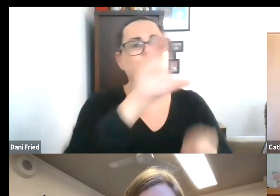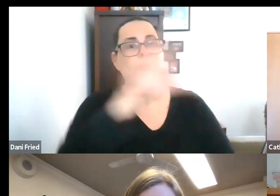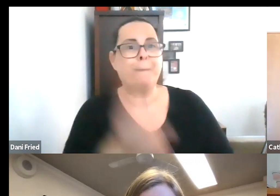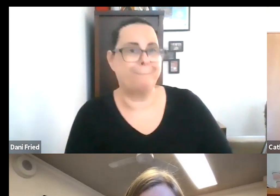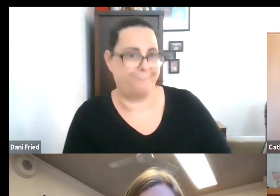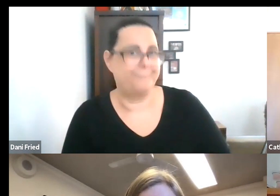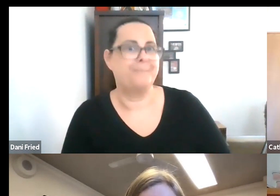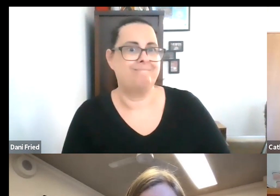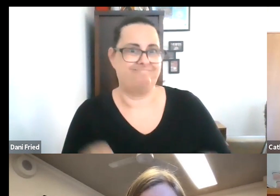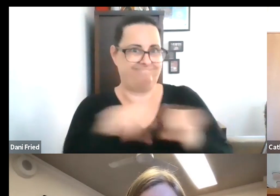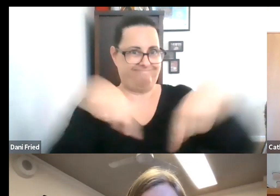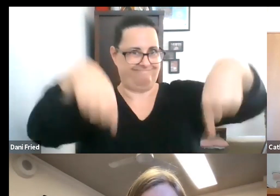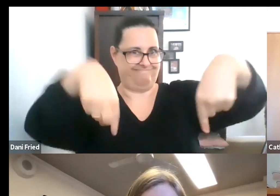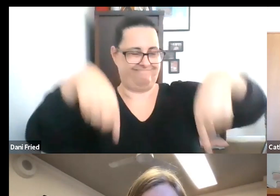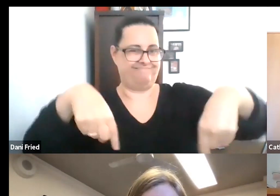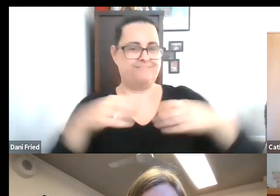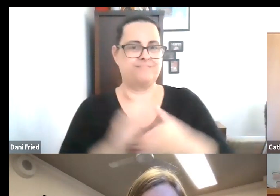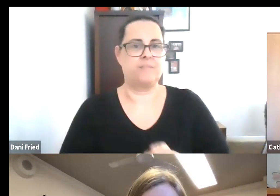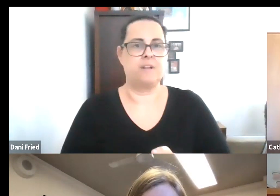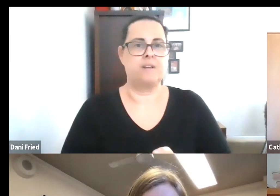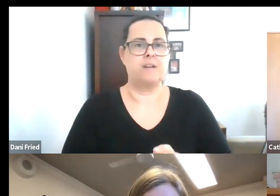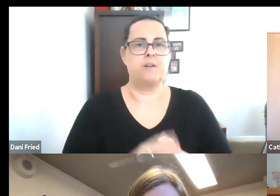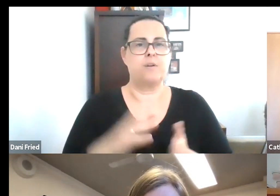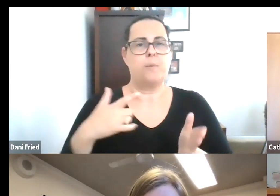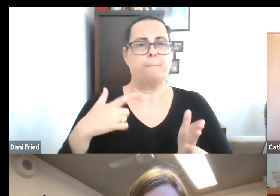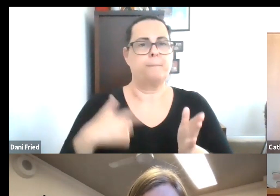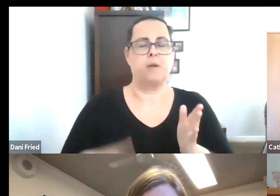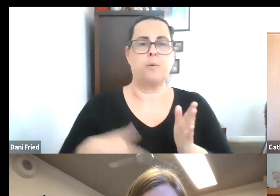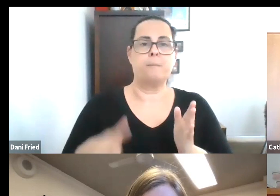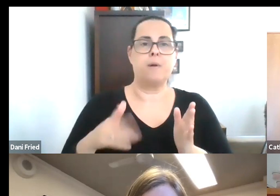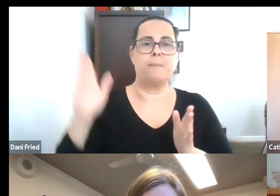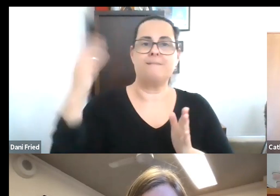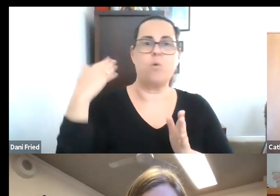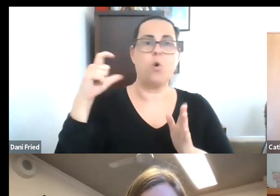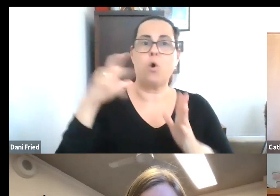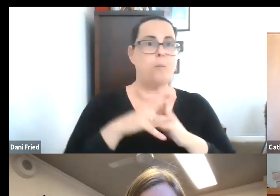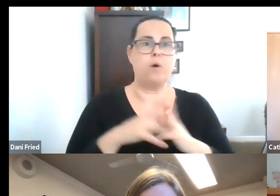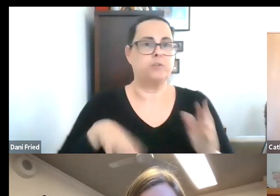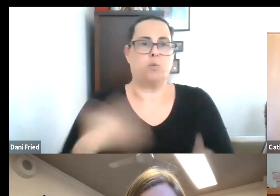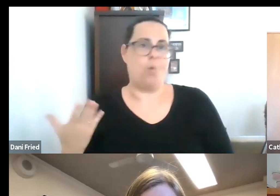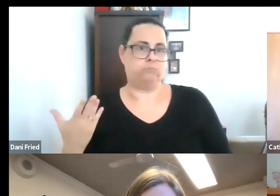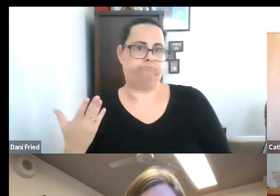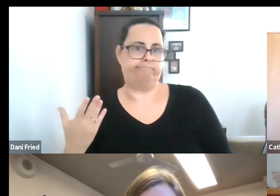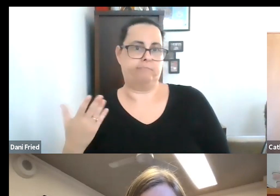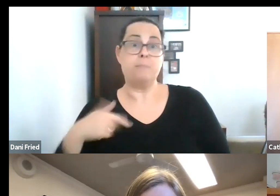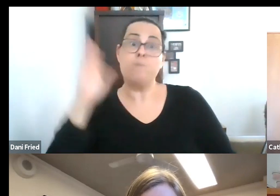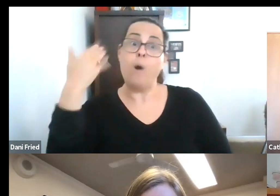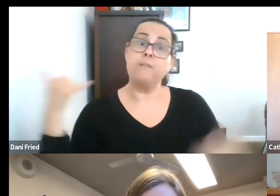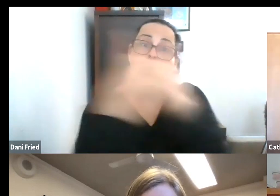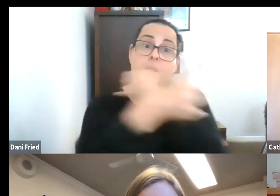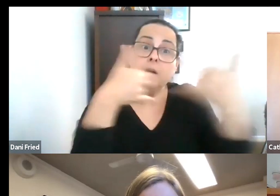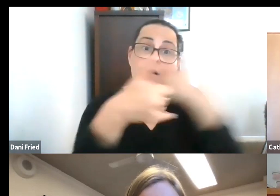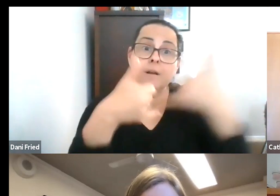this. I guess they've been fairly reluctant to extend to the video, and which is